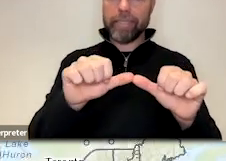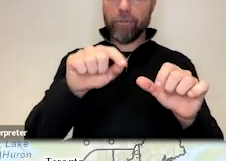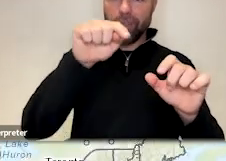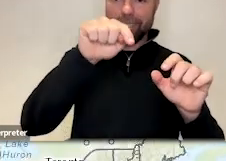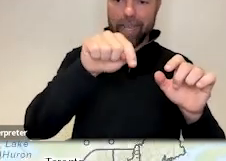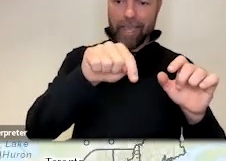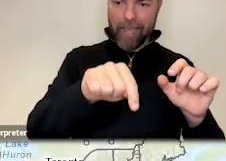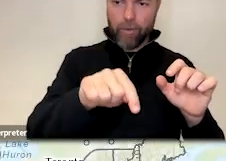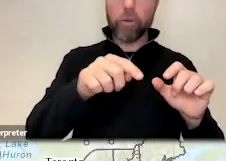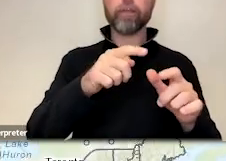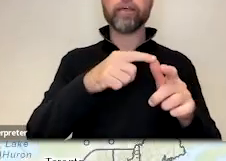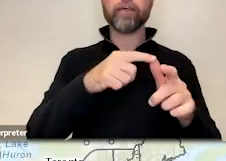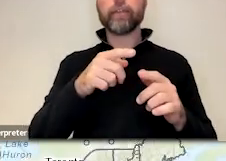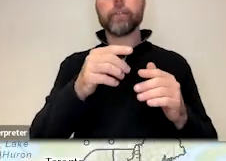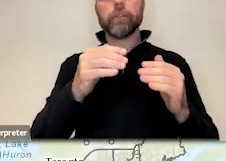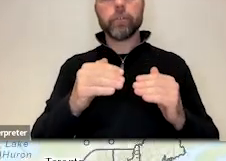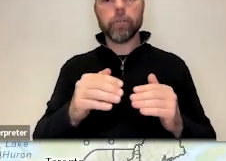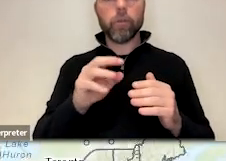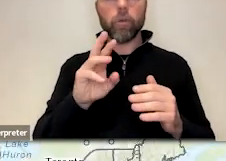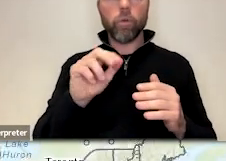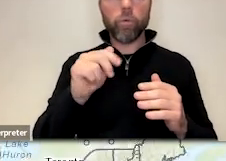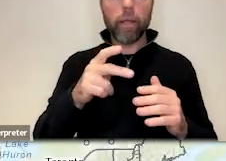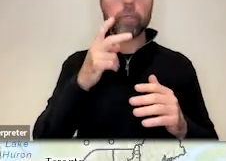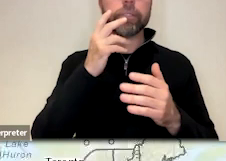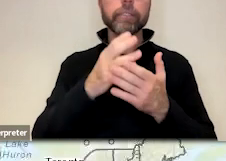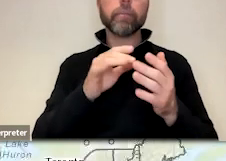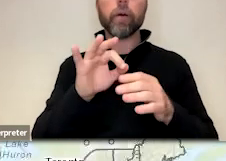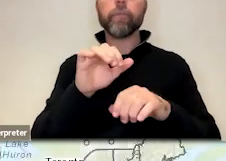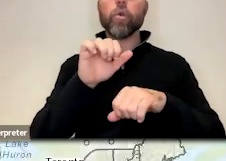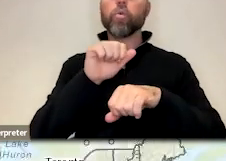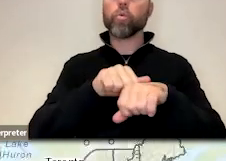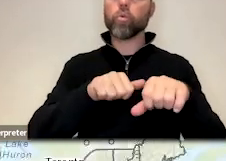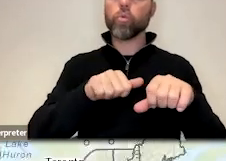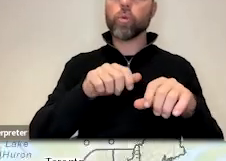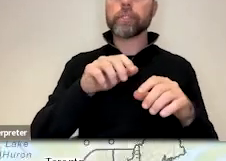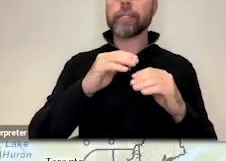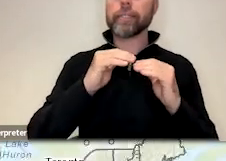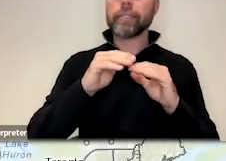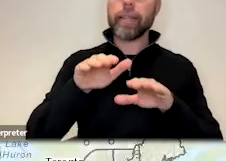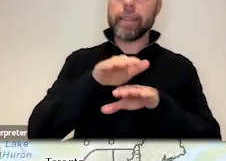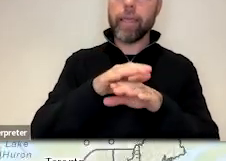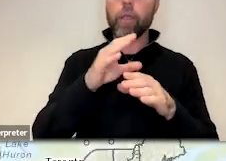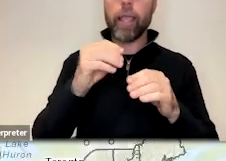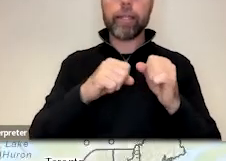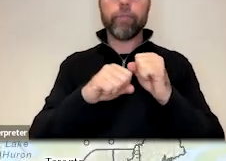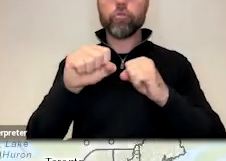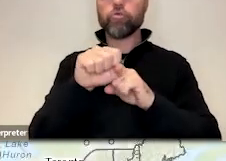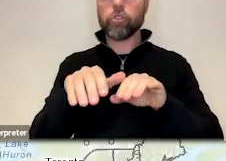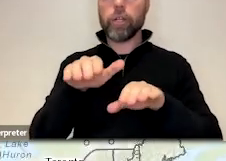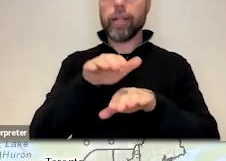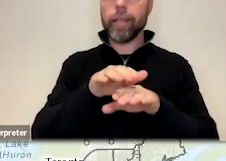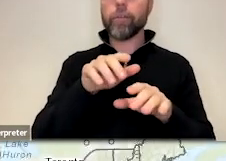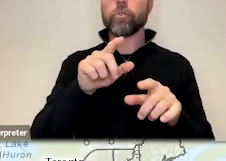back to our friends at Wrapped, and I'm going to see some of these resilience layers, and I'm going to see some of the infrastructure layers that inform